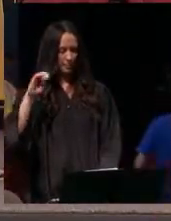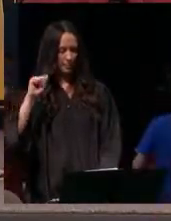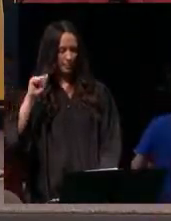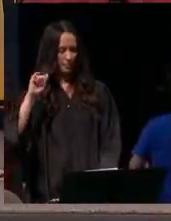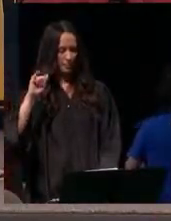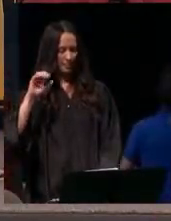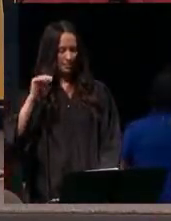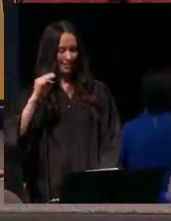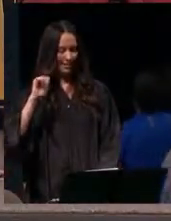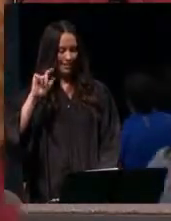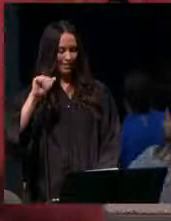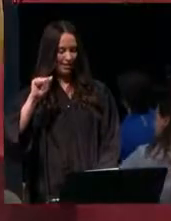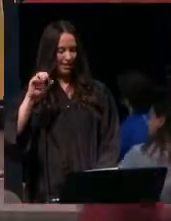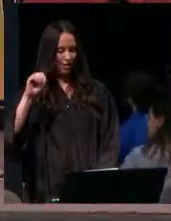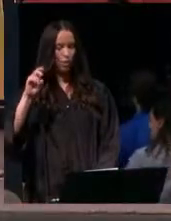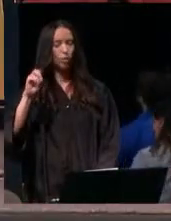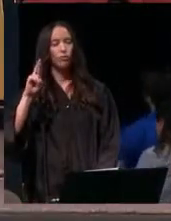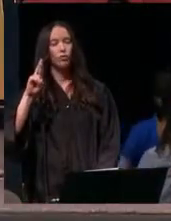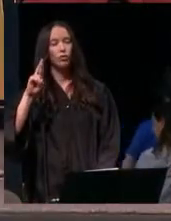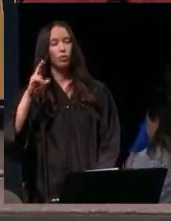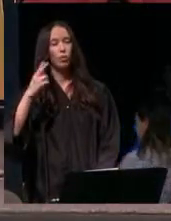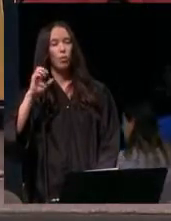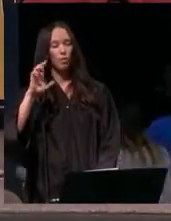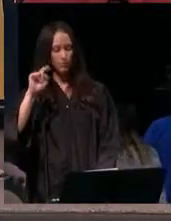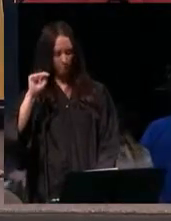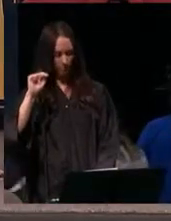Michaela Overholt.